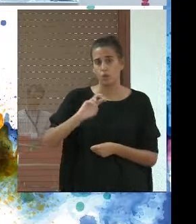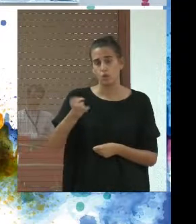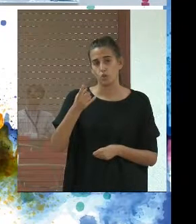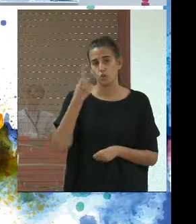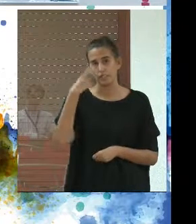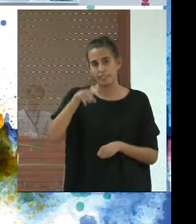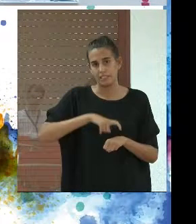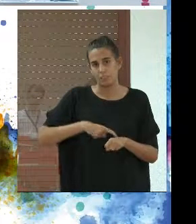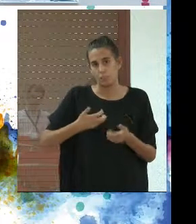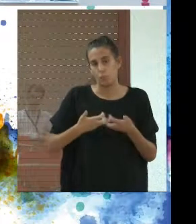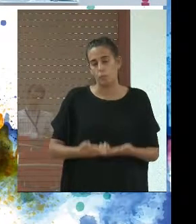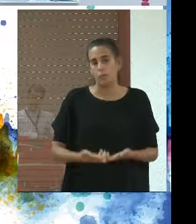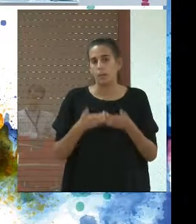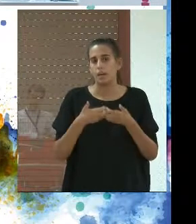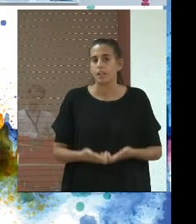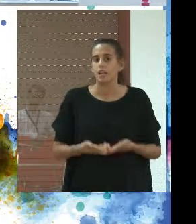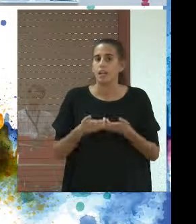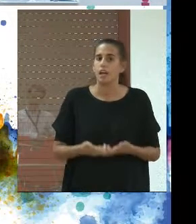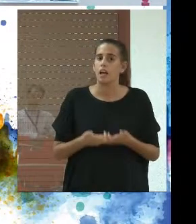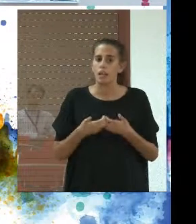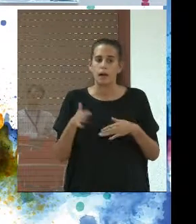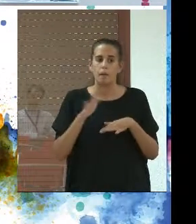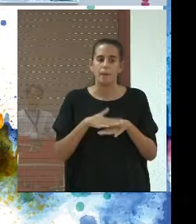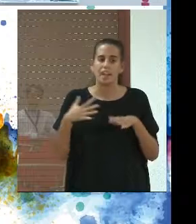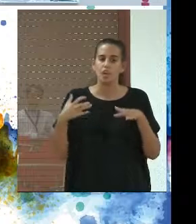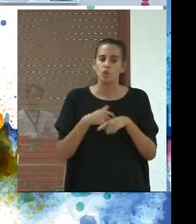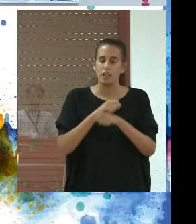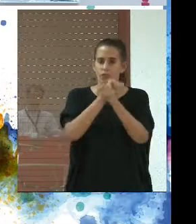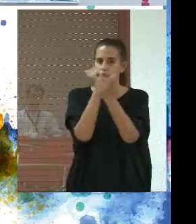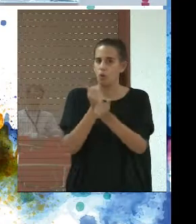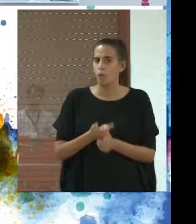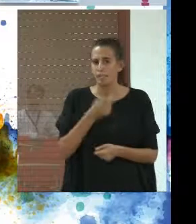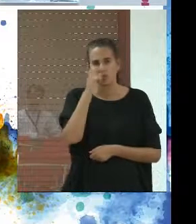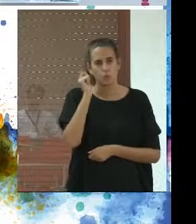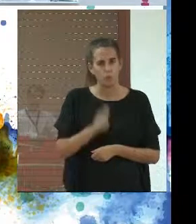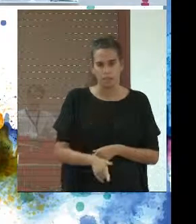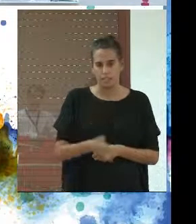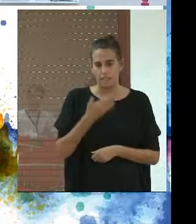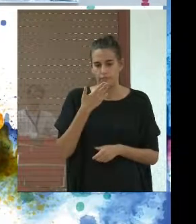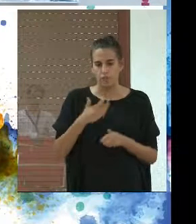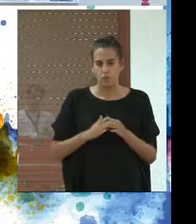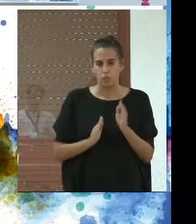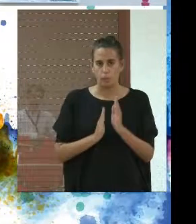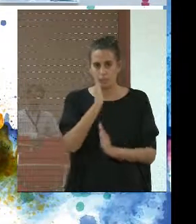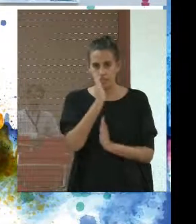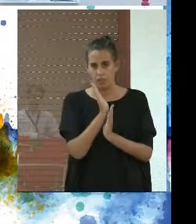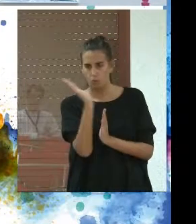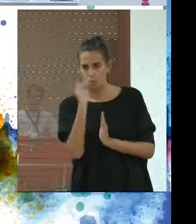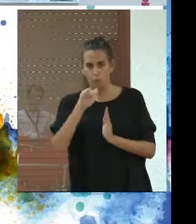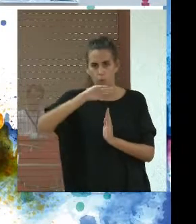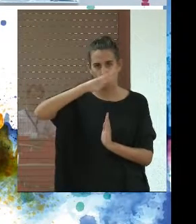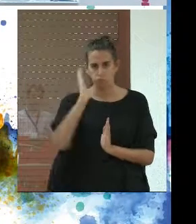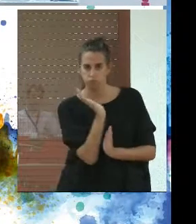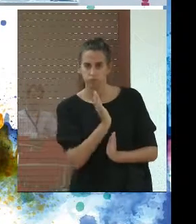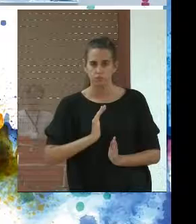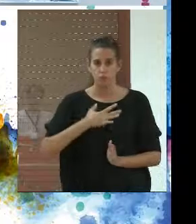and also, as you know, this machinery isn't sufficient for all shapes. I can